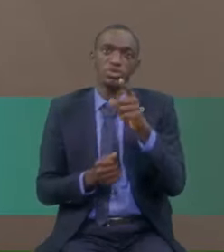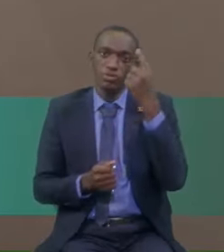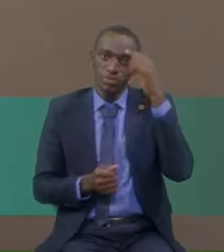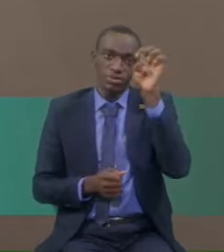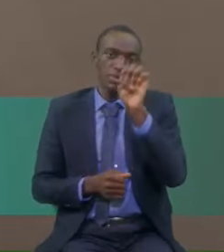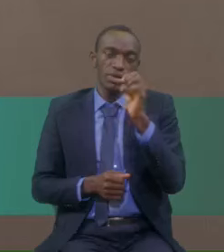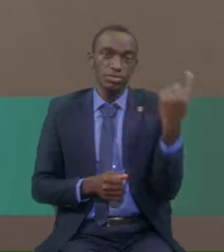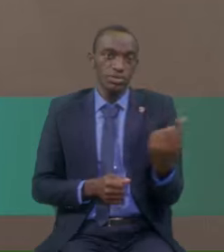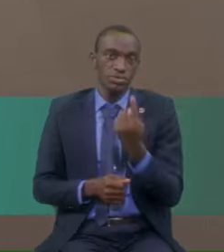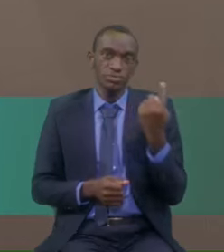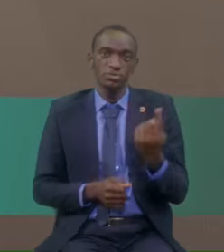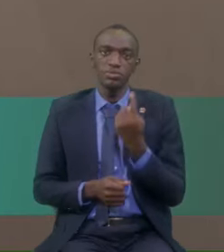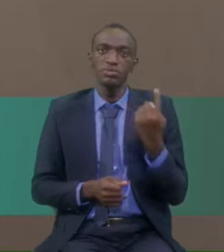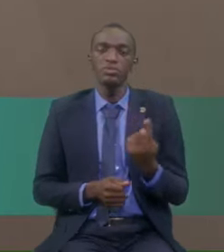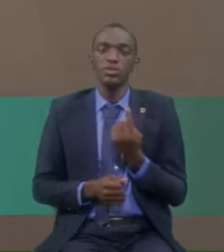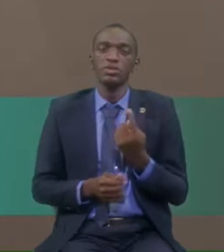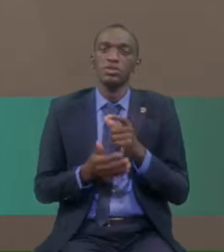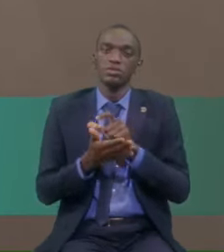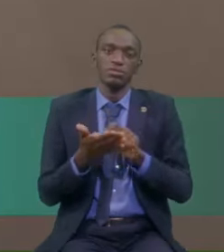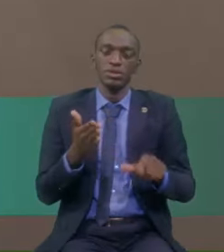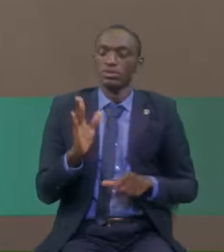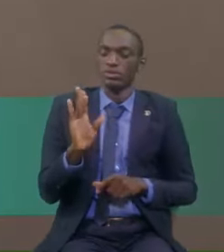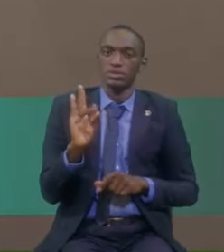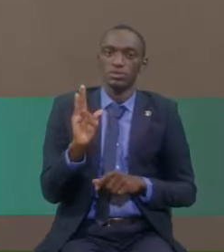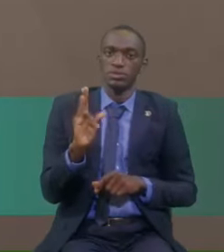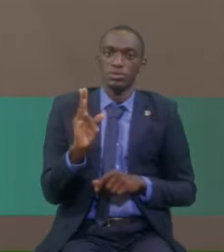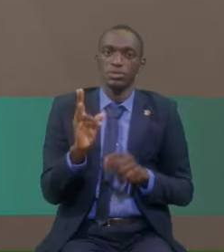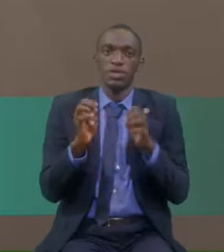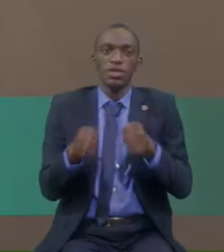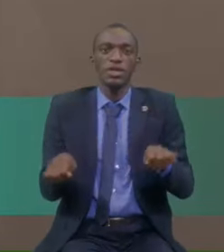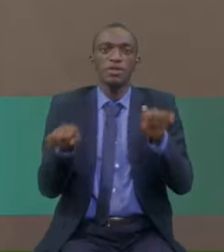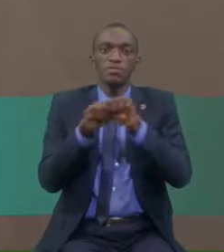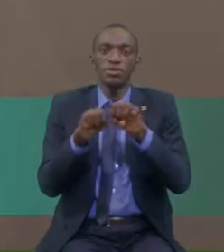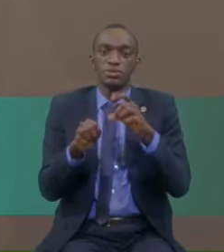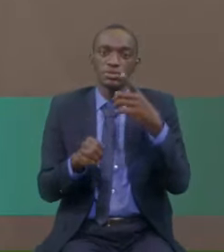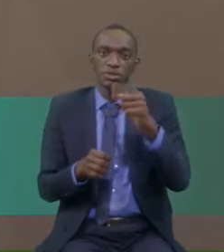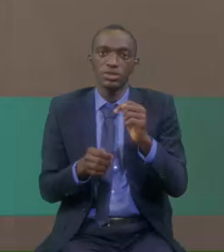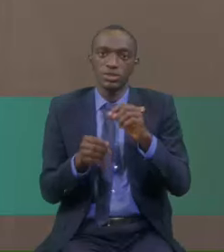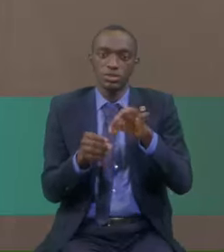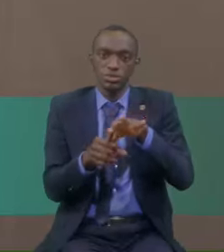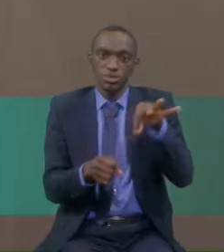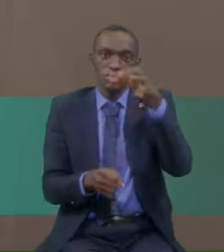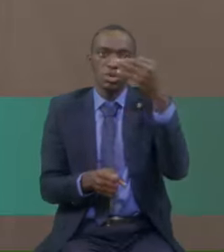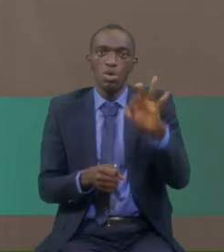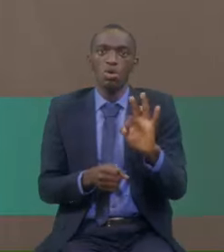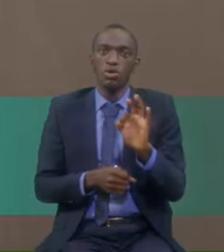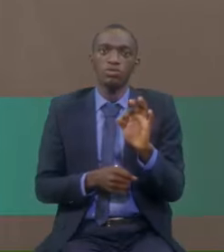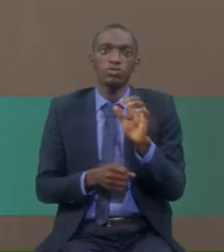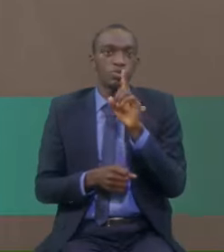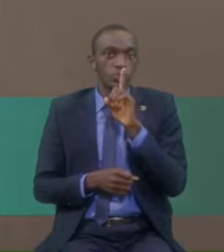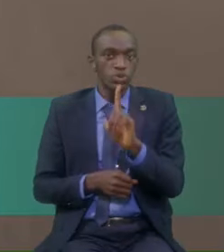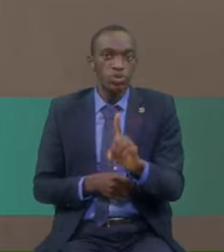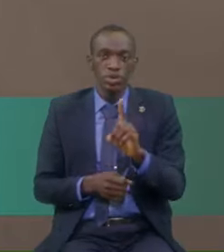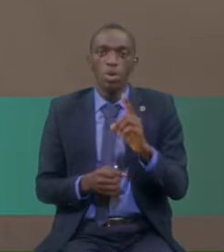verse 17, even the Spirit of truth, whom the world cannot